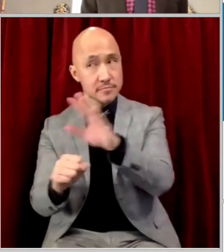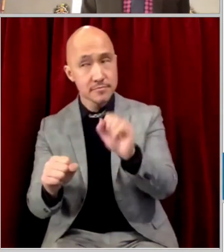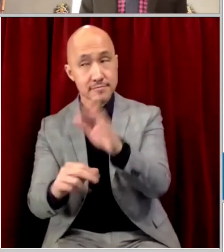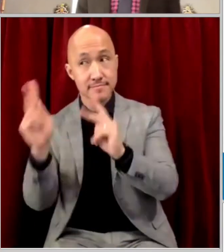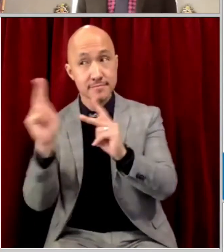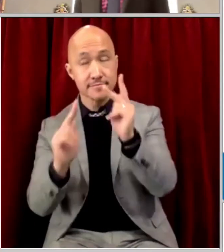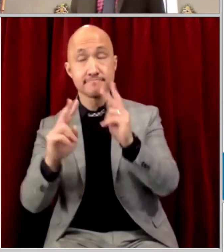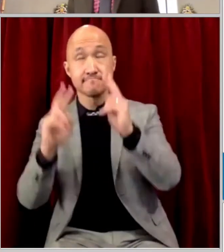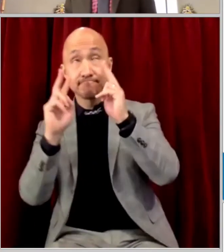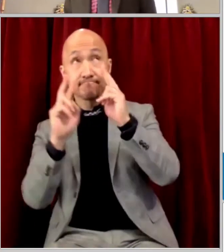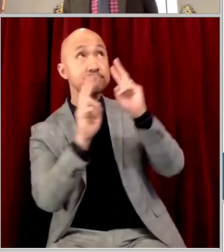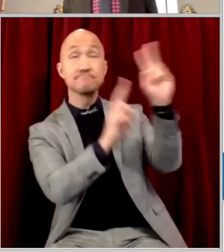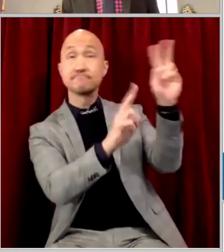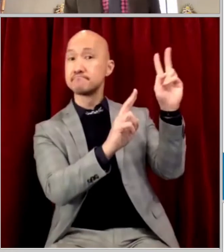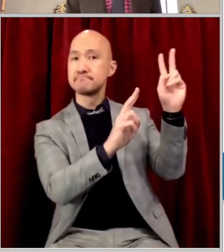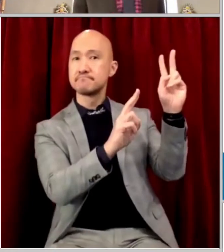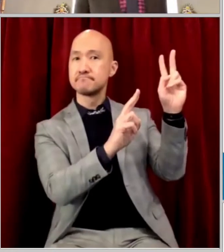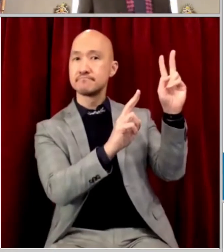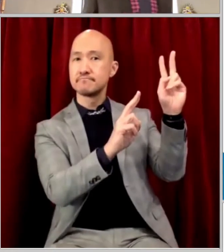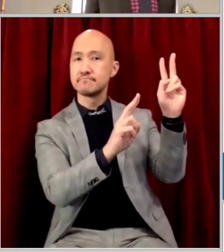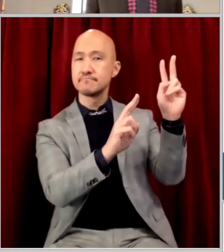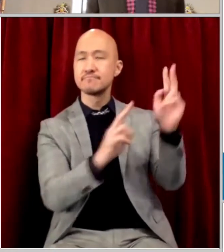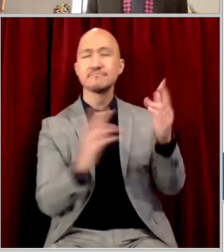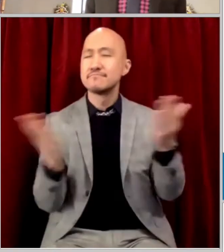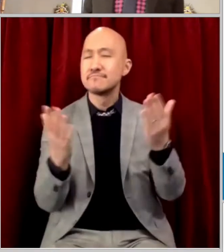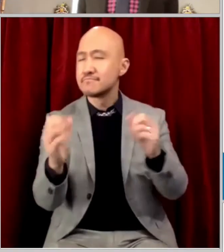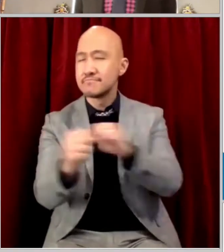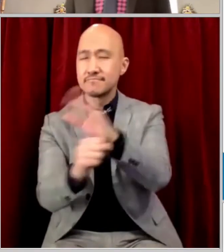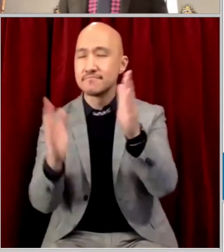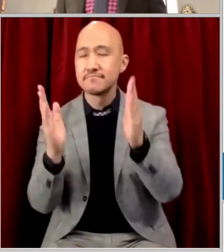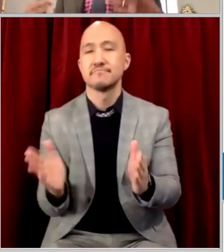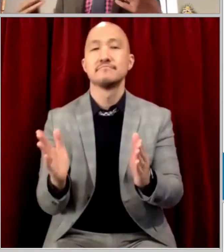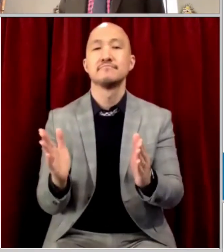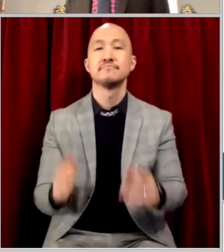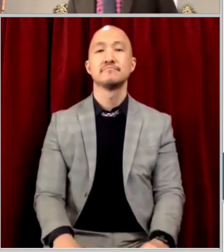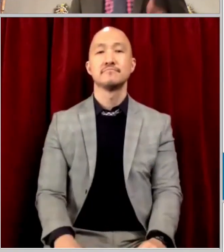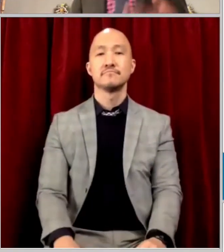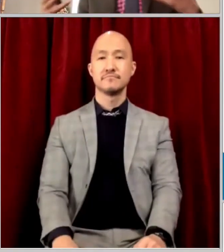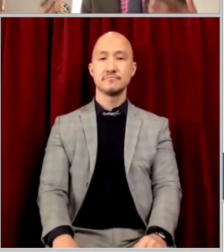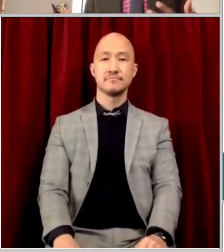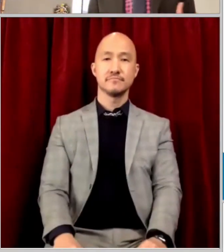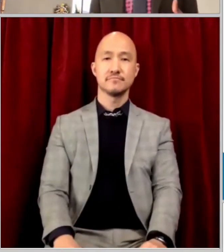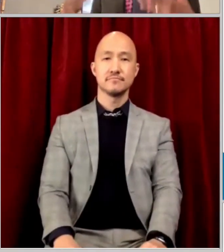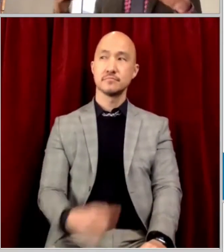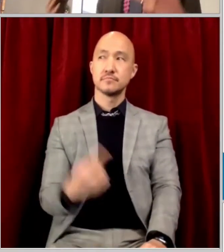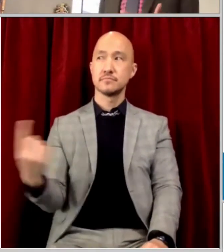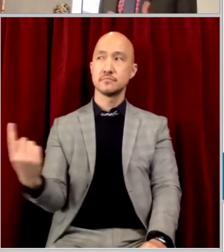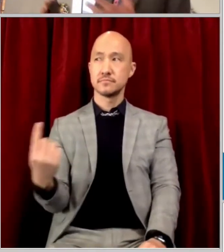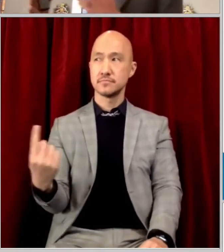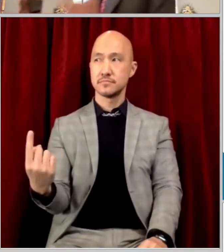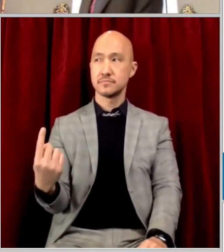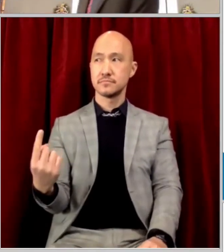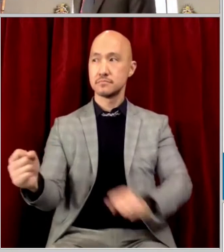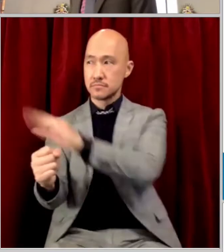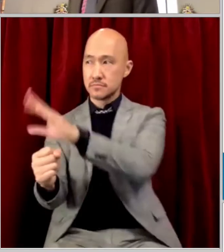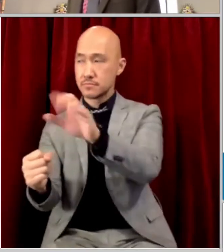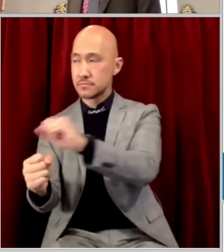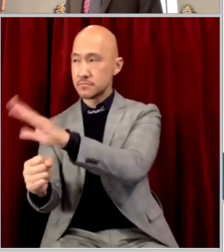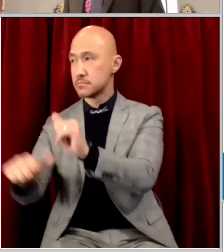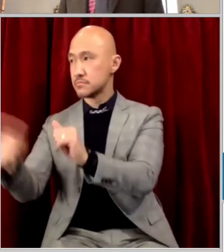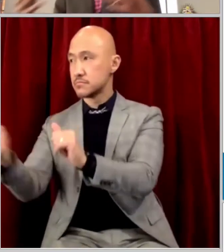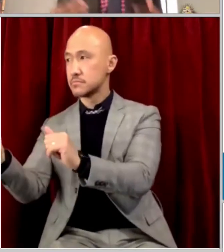the question. What is an influencer? An influencer is someone who has the power to affect the decisions of